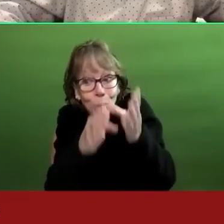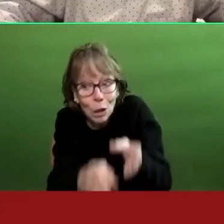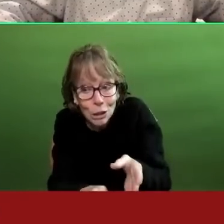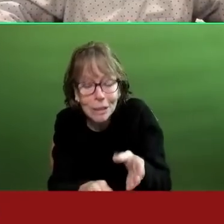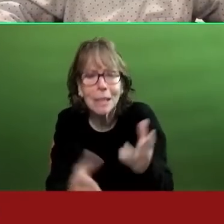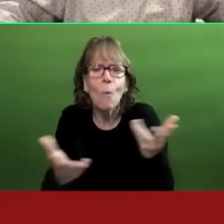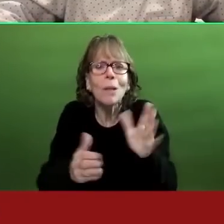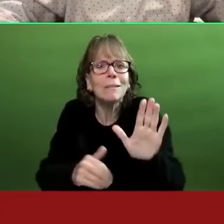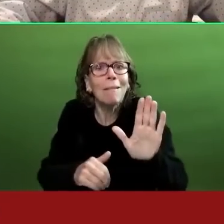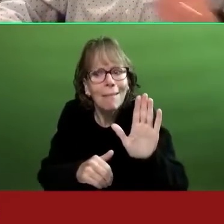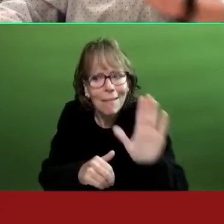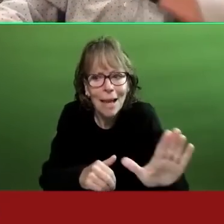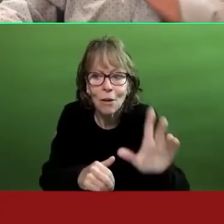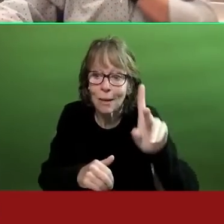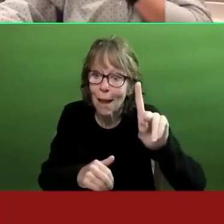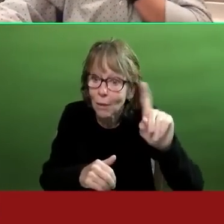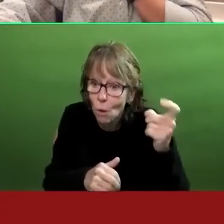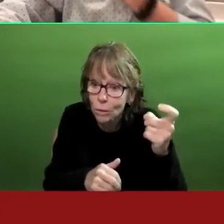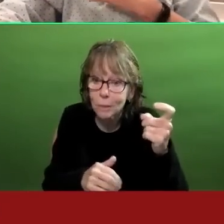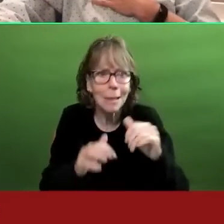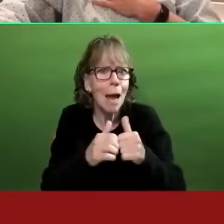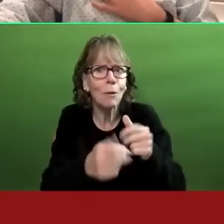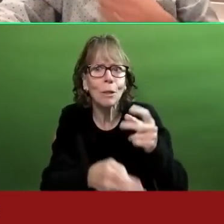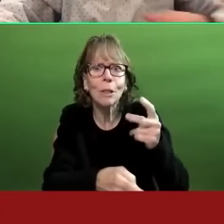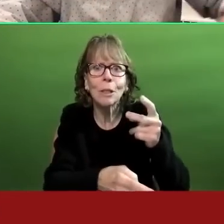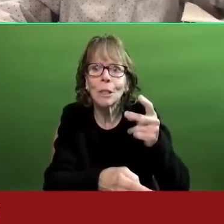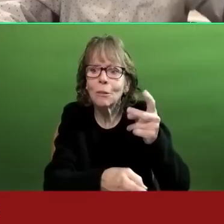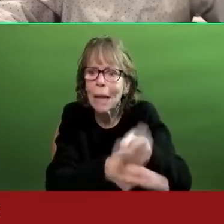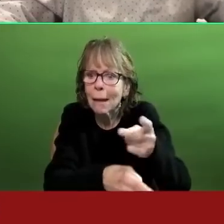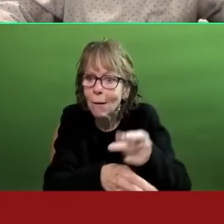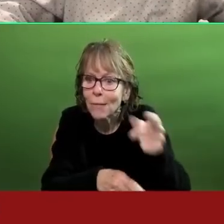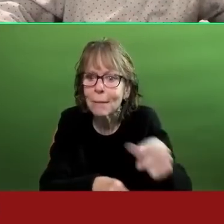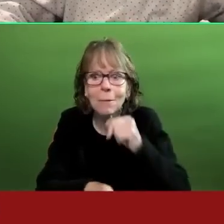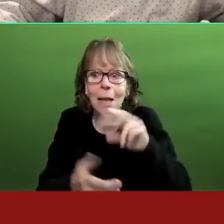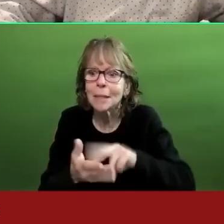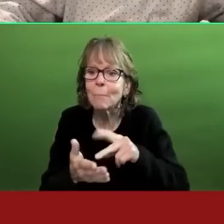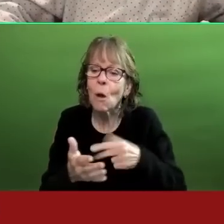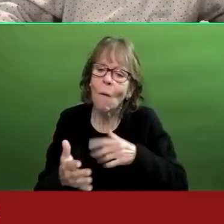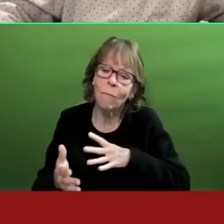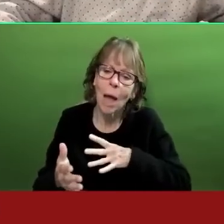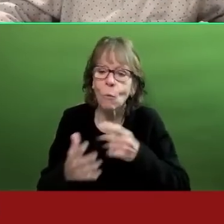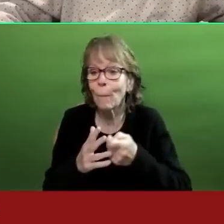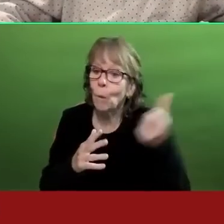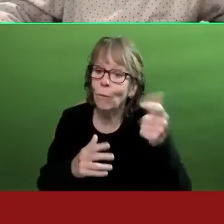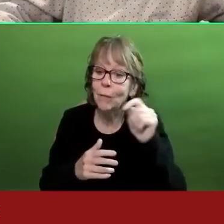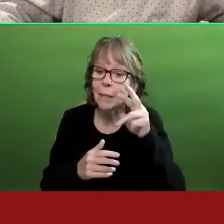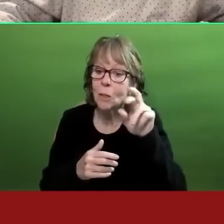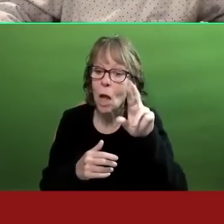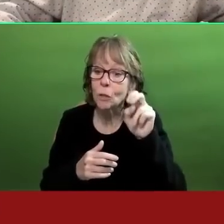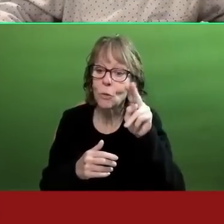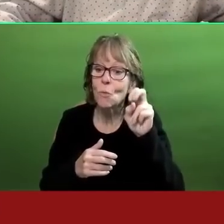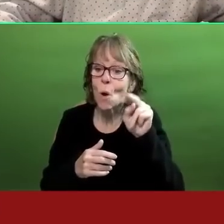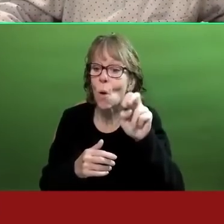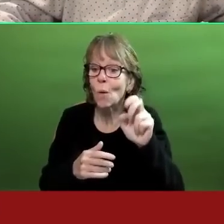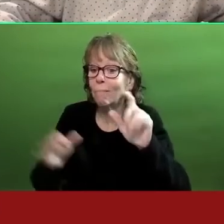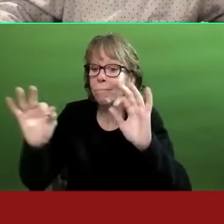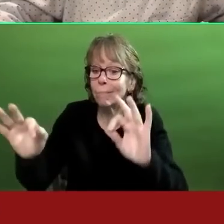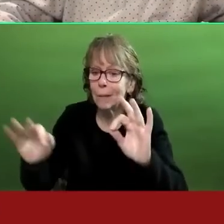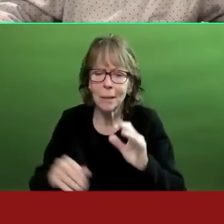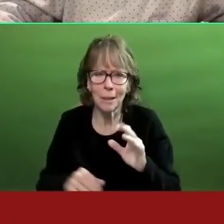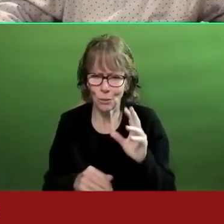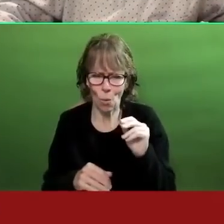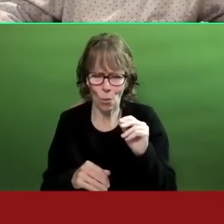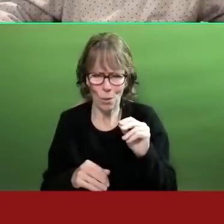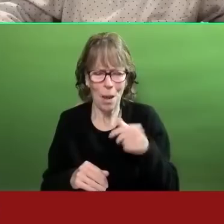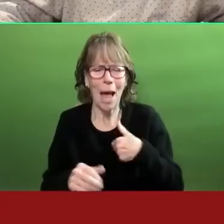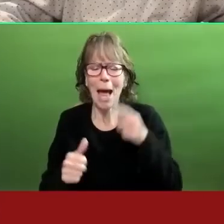stopping testosterone in my case. Excuse me. In my journey, I have found that primary care physicians